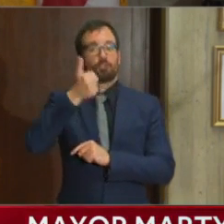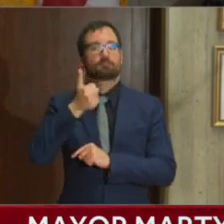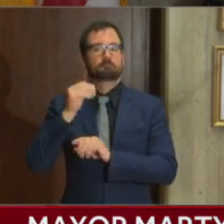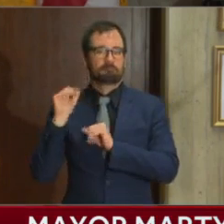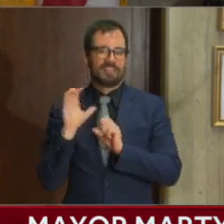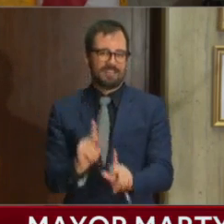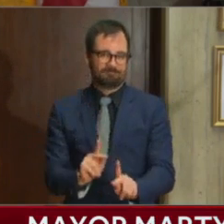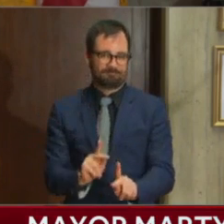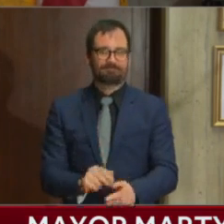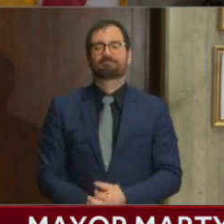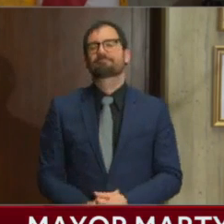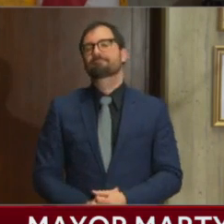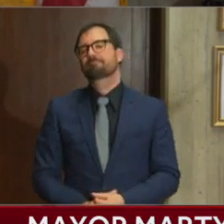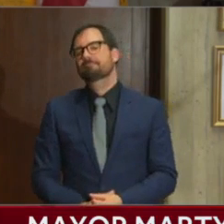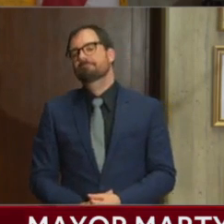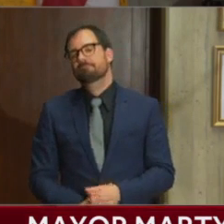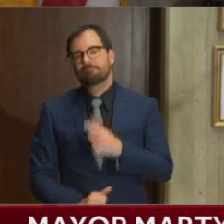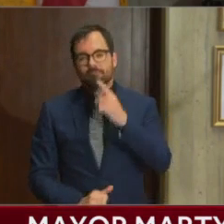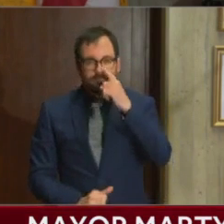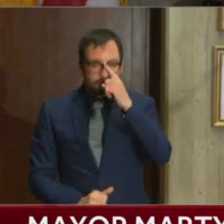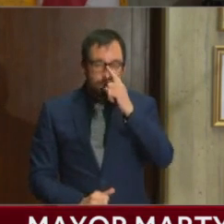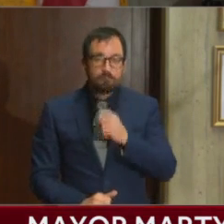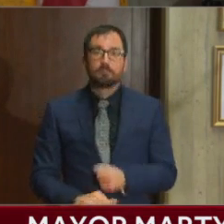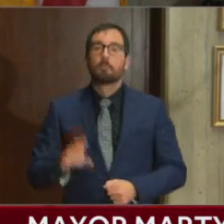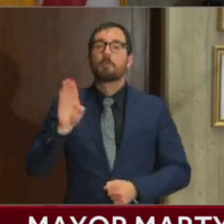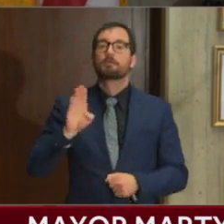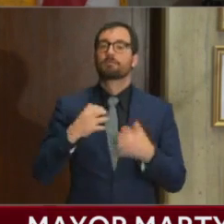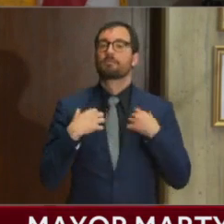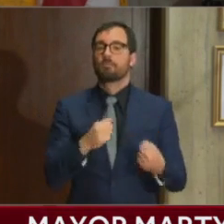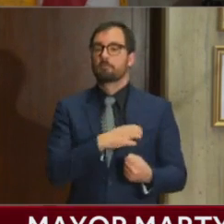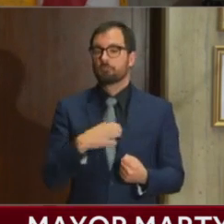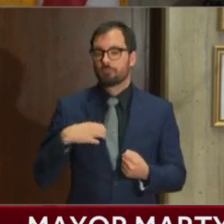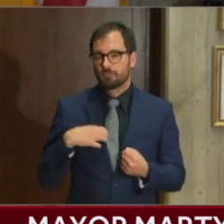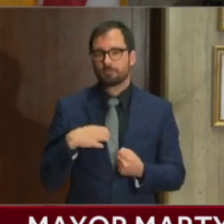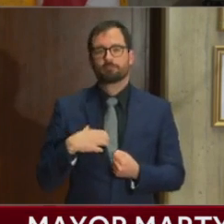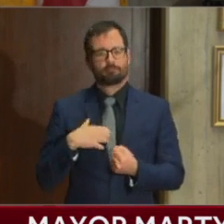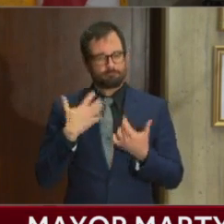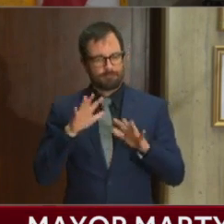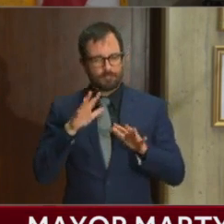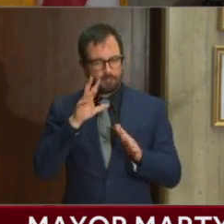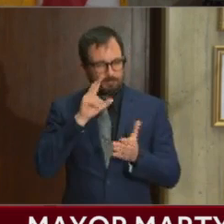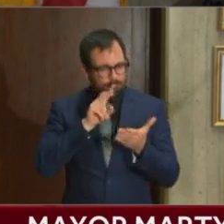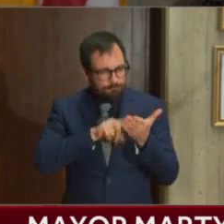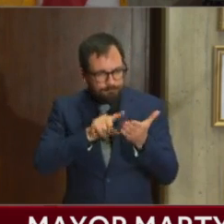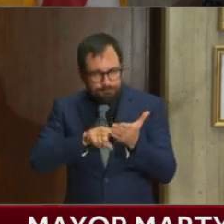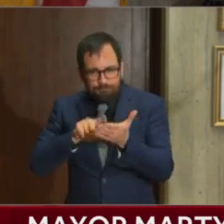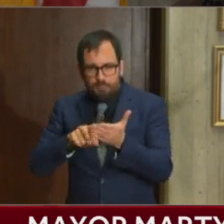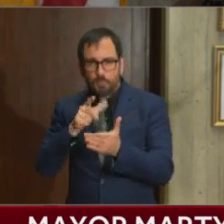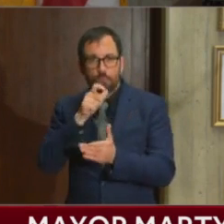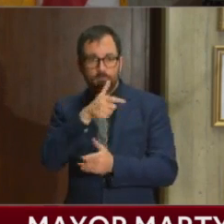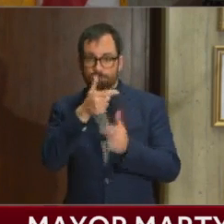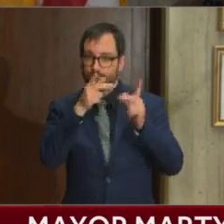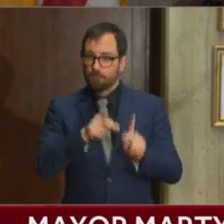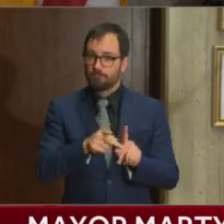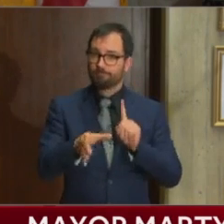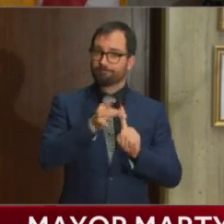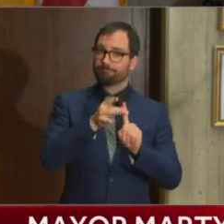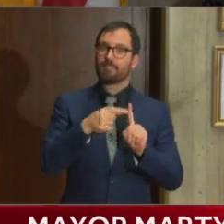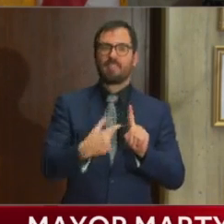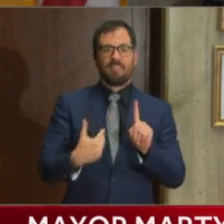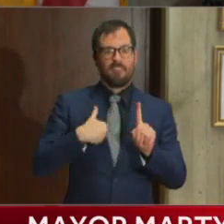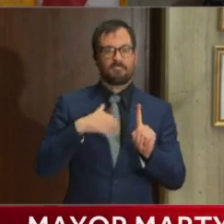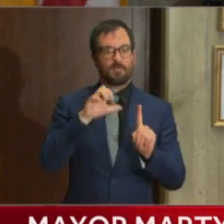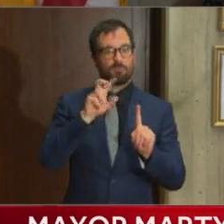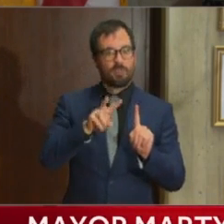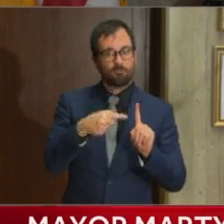cases, informing our response, and maintaining constant contact with our partners in government and in healthcare. To give us the ability